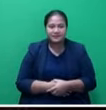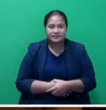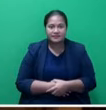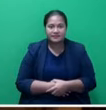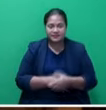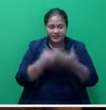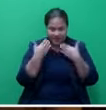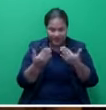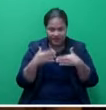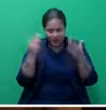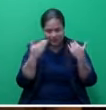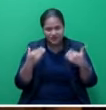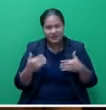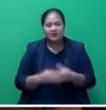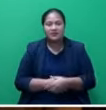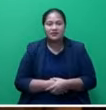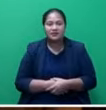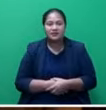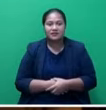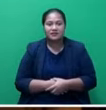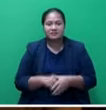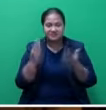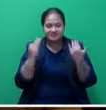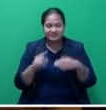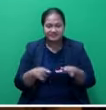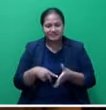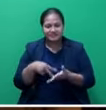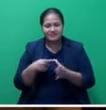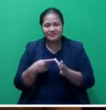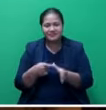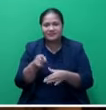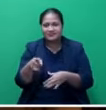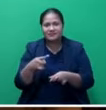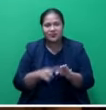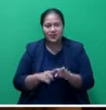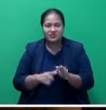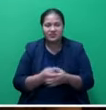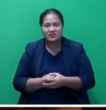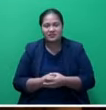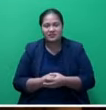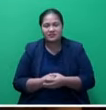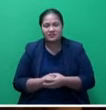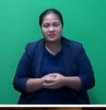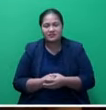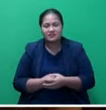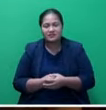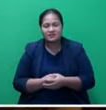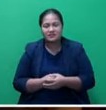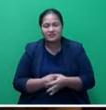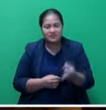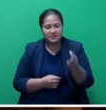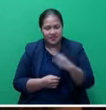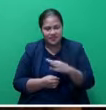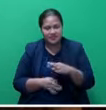Thank you, Mr. Speaker. Mr. Speaker, I rise to respond to the question being raised by